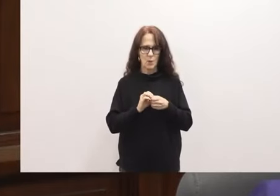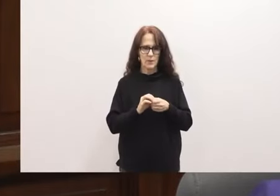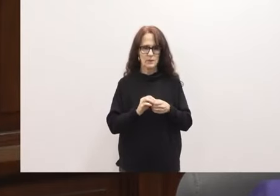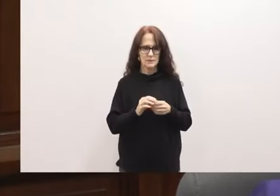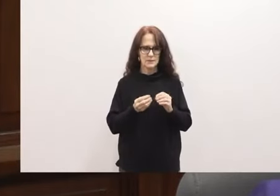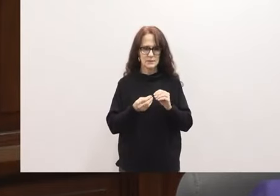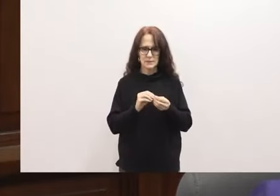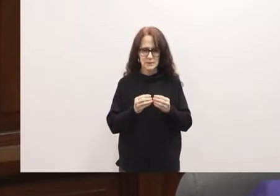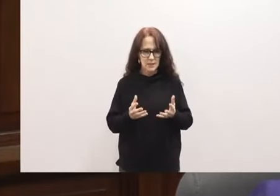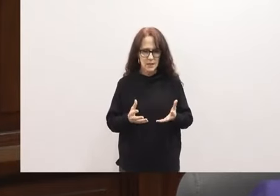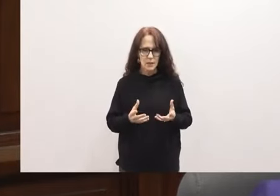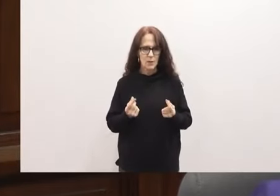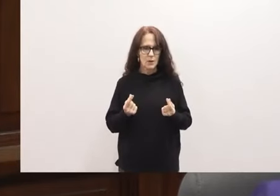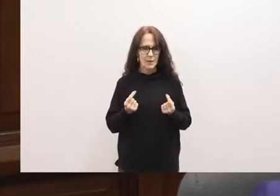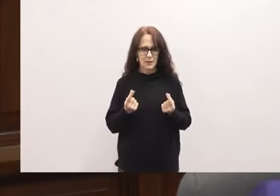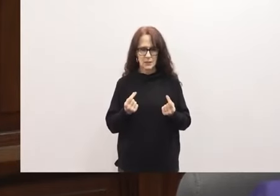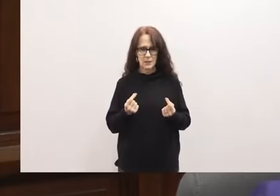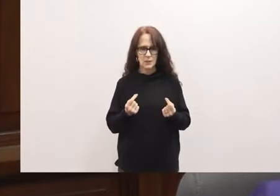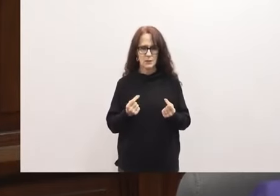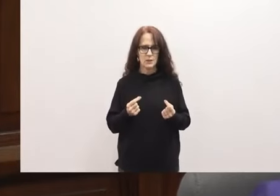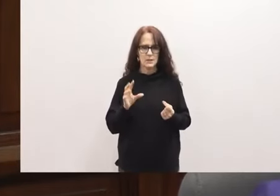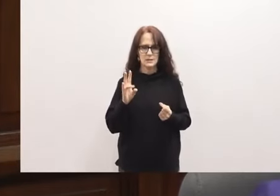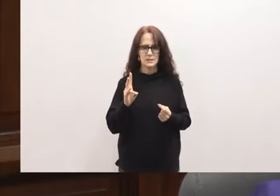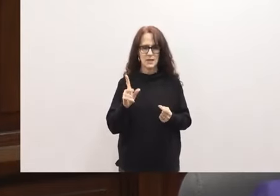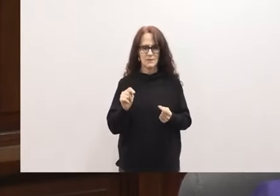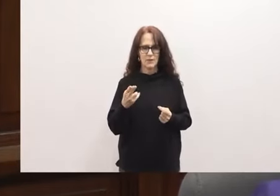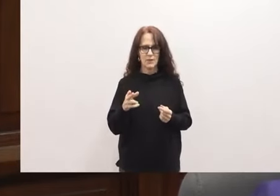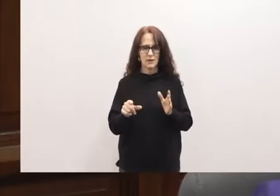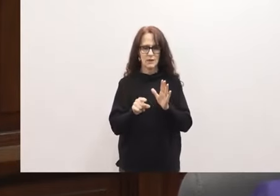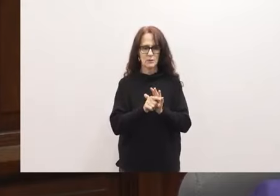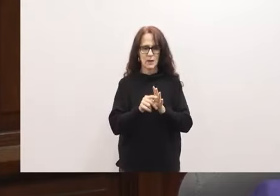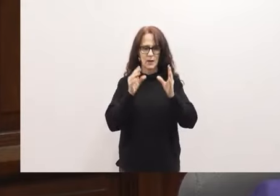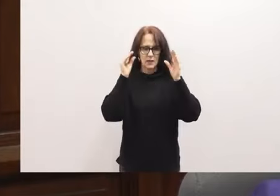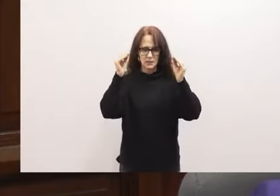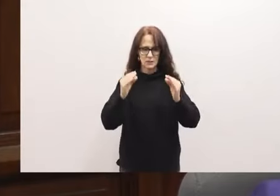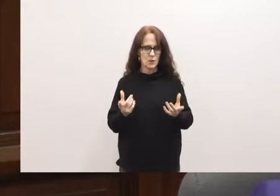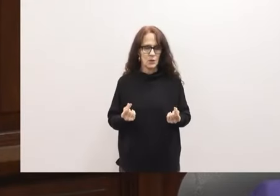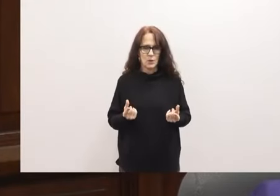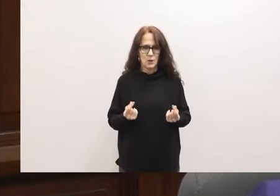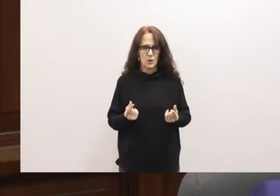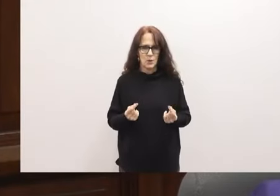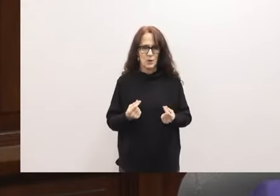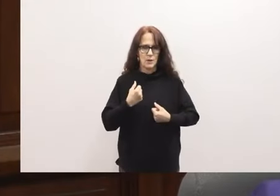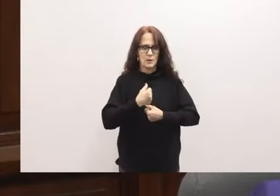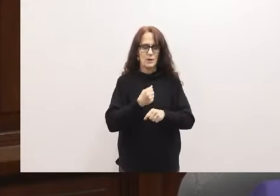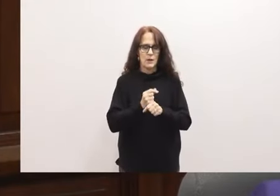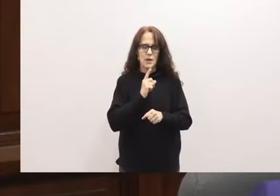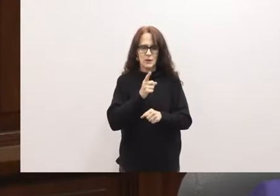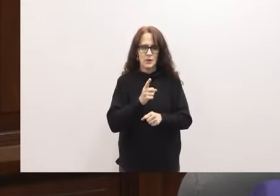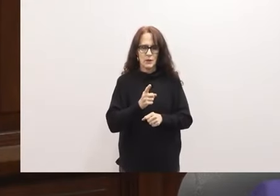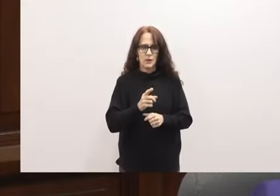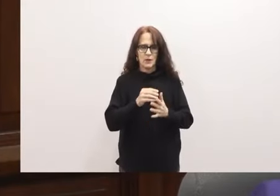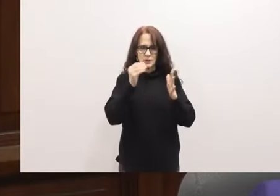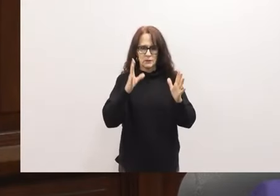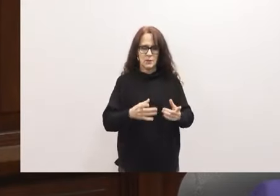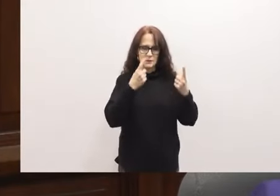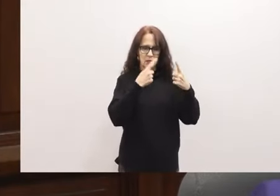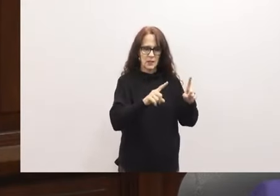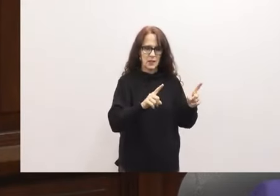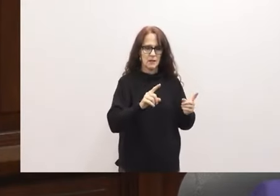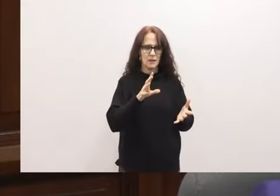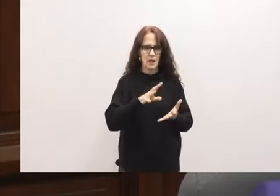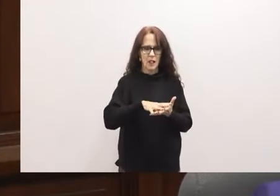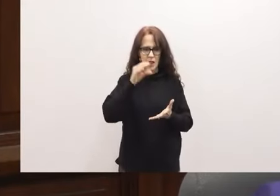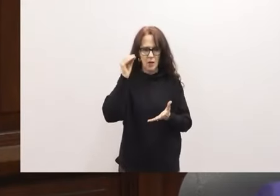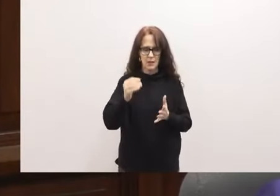data. What am I gonna do as a seventh grade teacher to both ensure student success, student learning, student